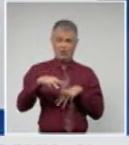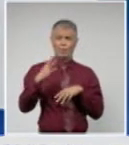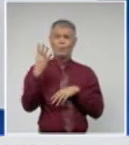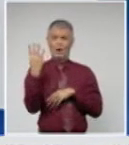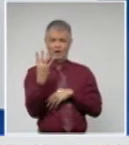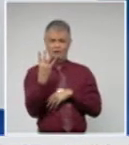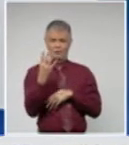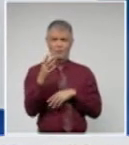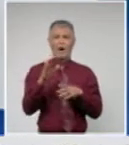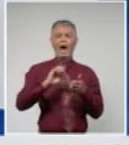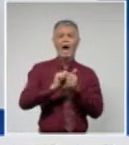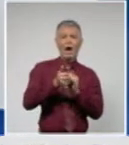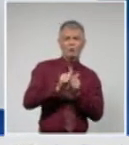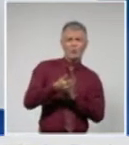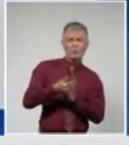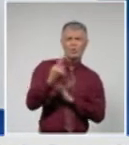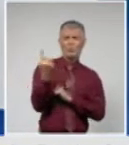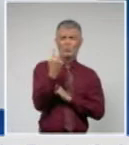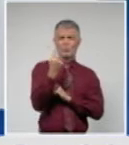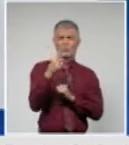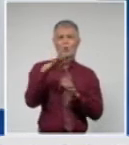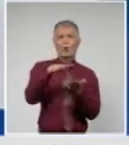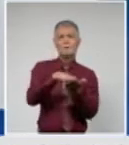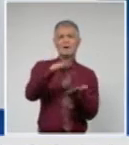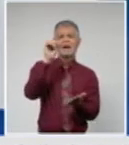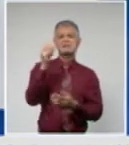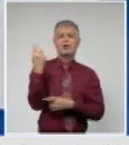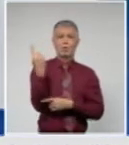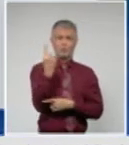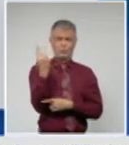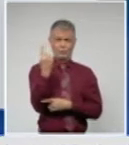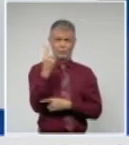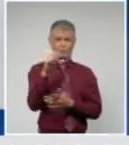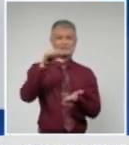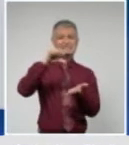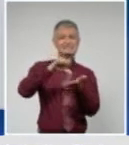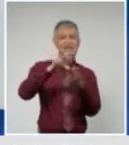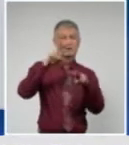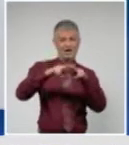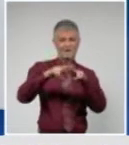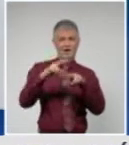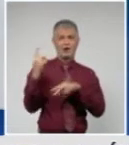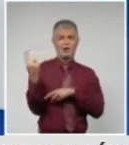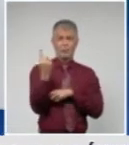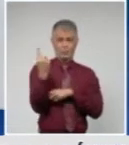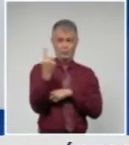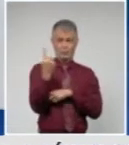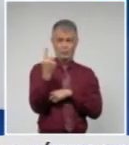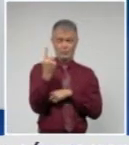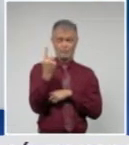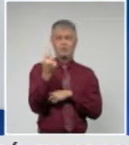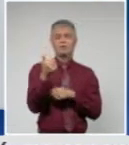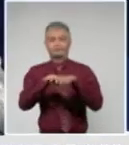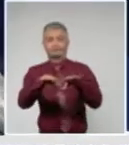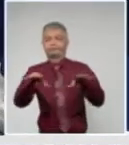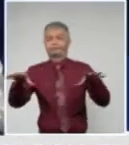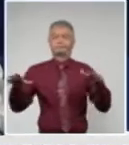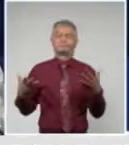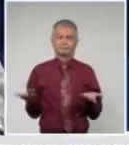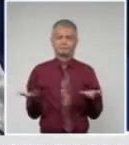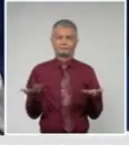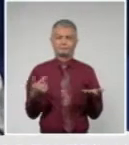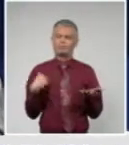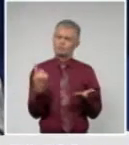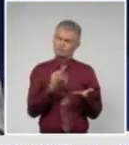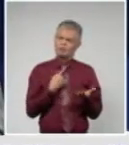de la Revolución, Centro Habana, 10 de Octubre, and Habana del Este.